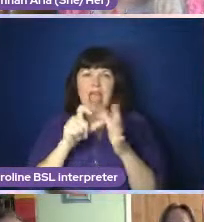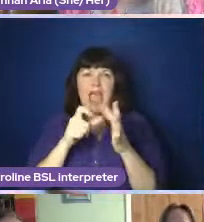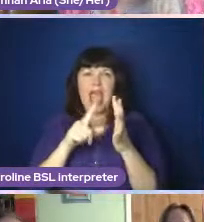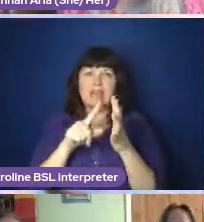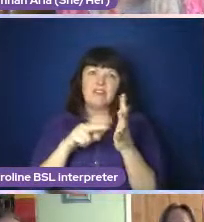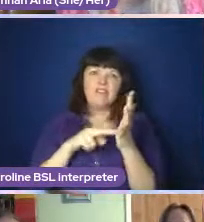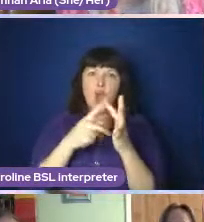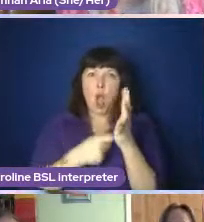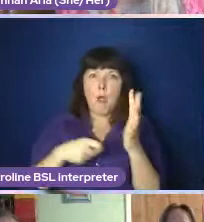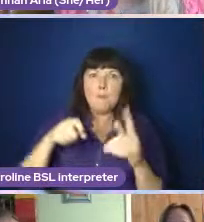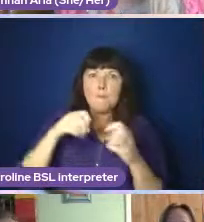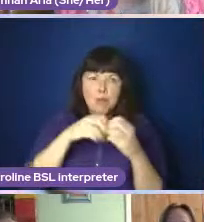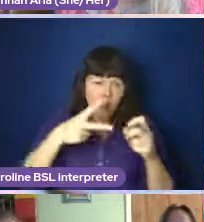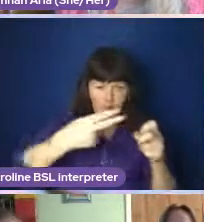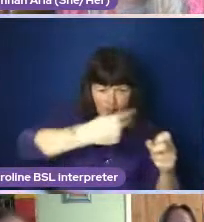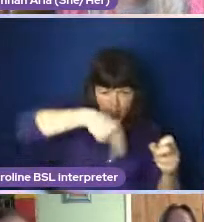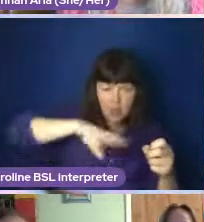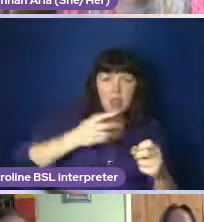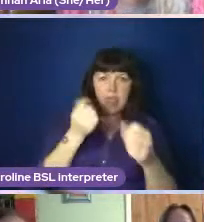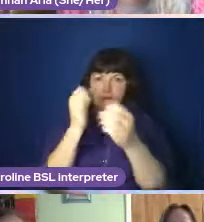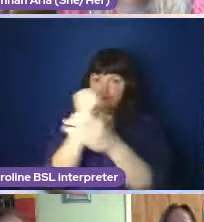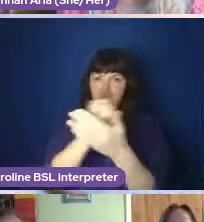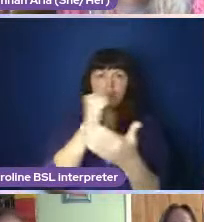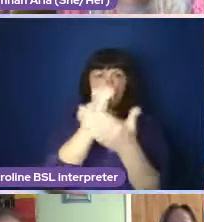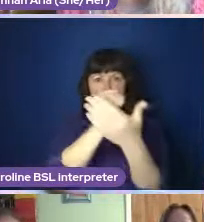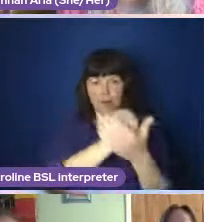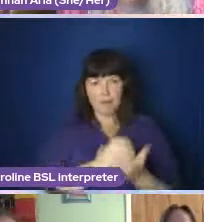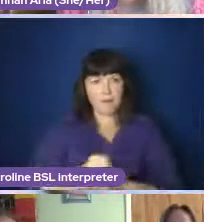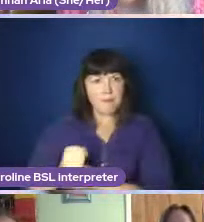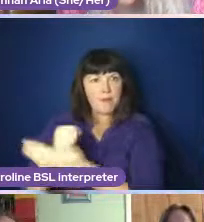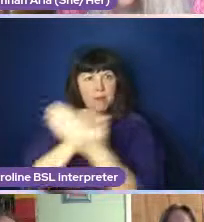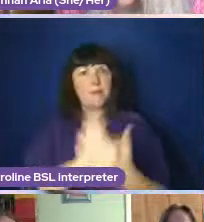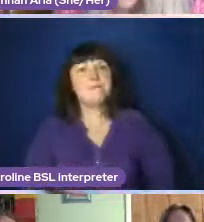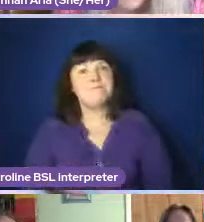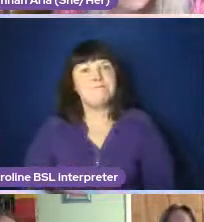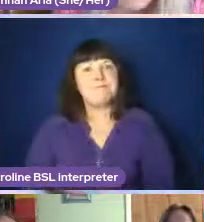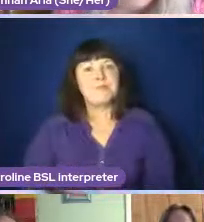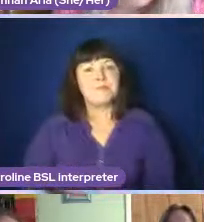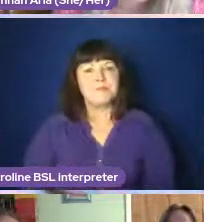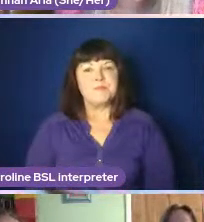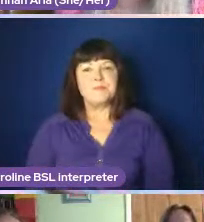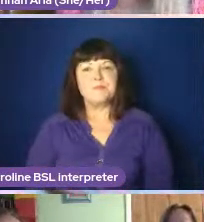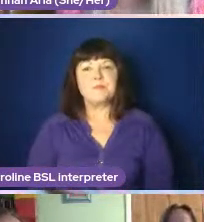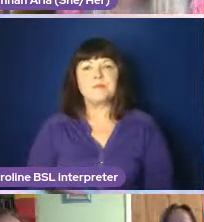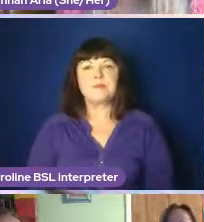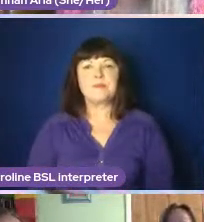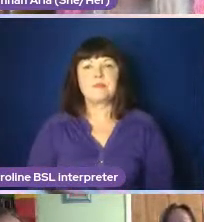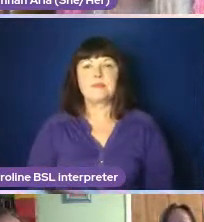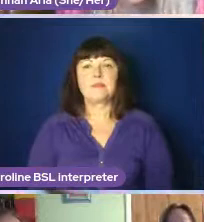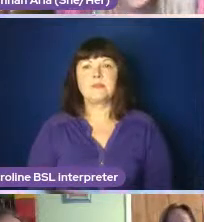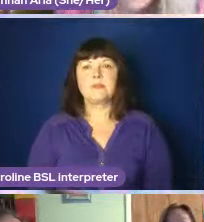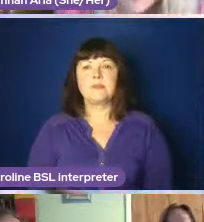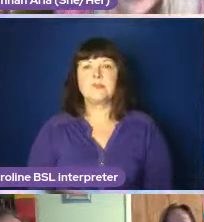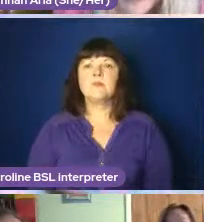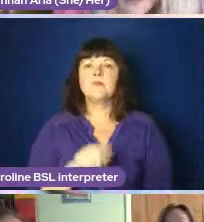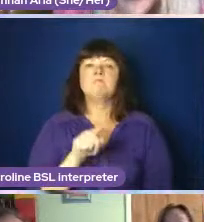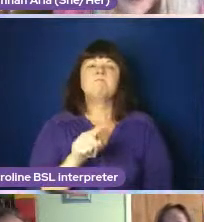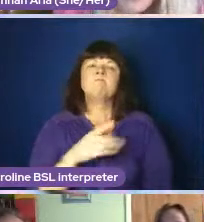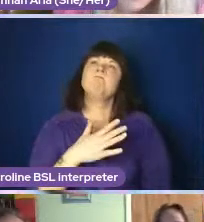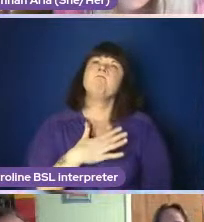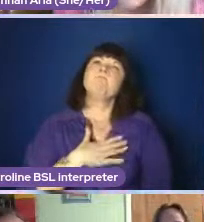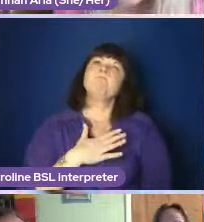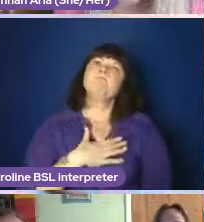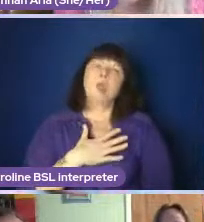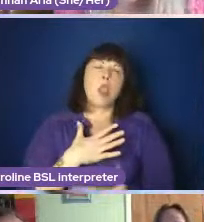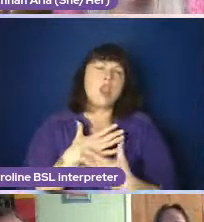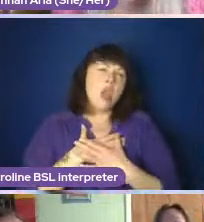pasted on what I had. That is awesome. And I love the thing that I love most about it is the fact